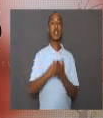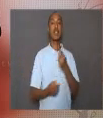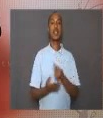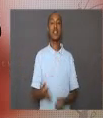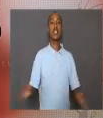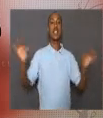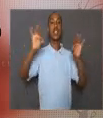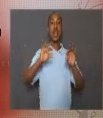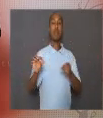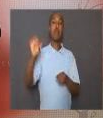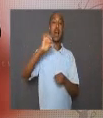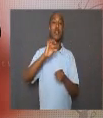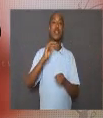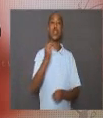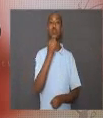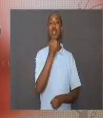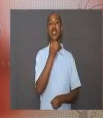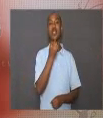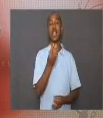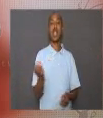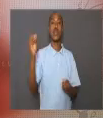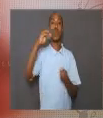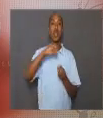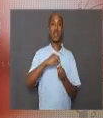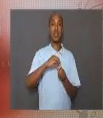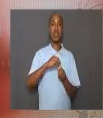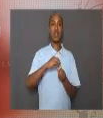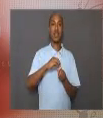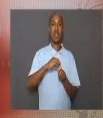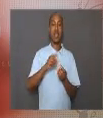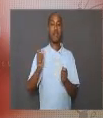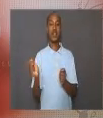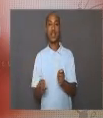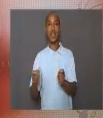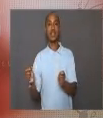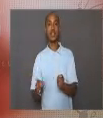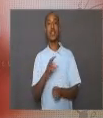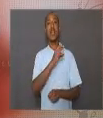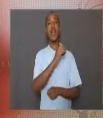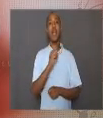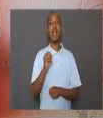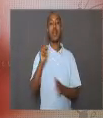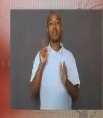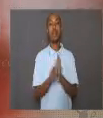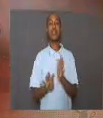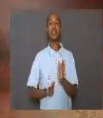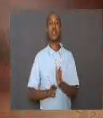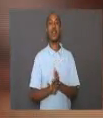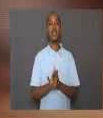essential plant nutrients, including fertilizers and